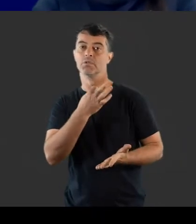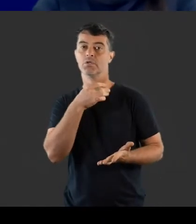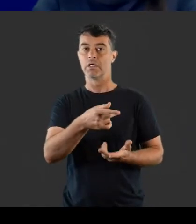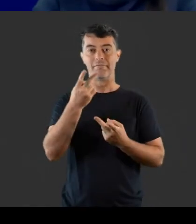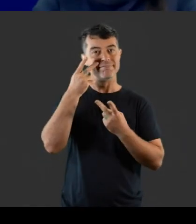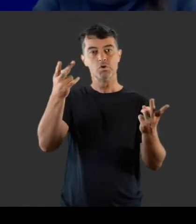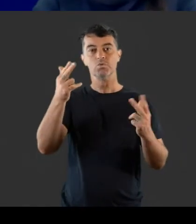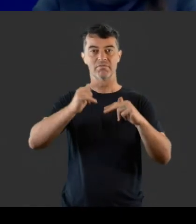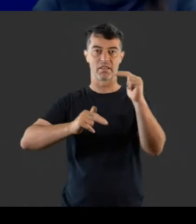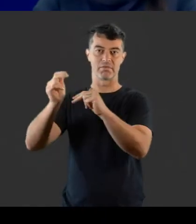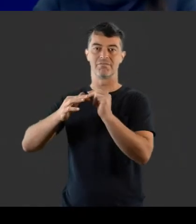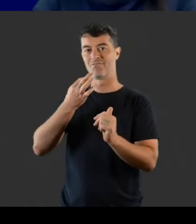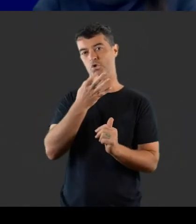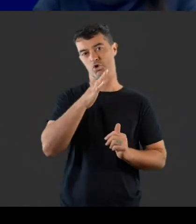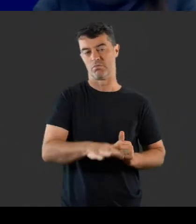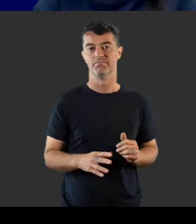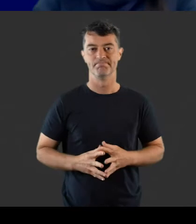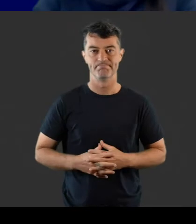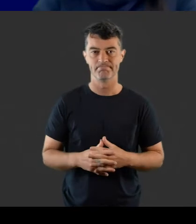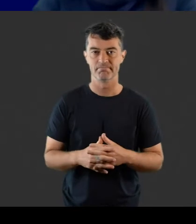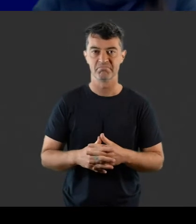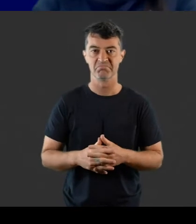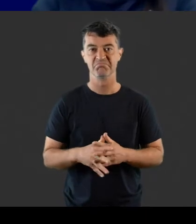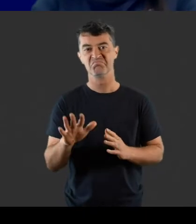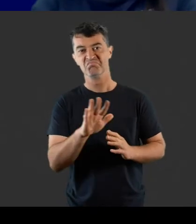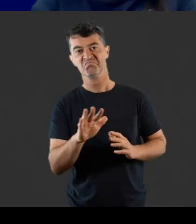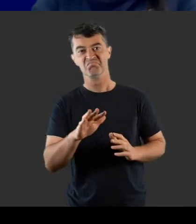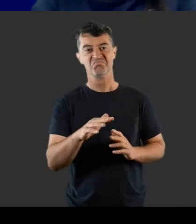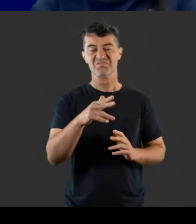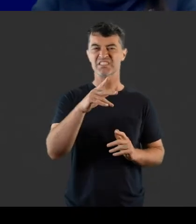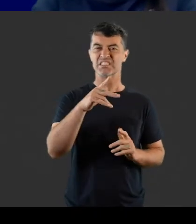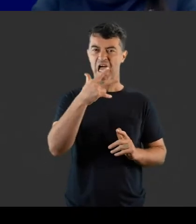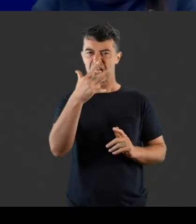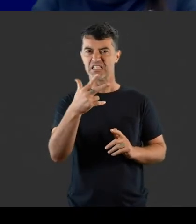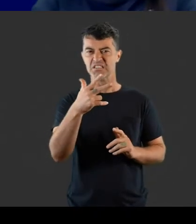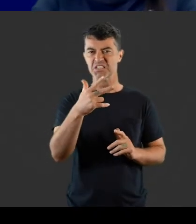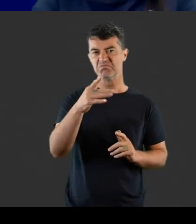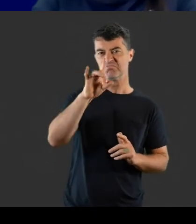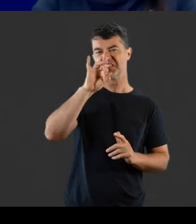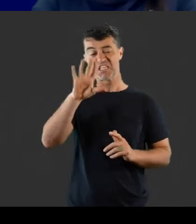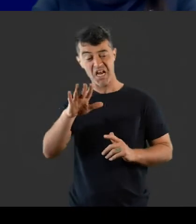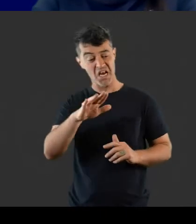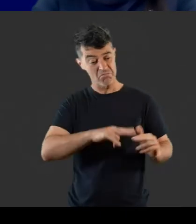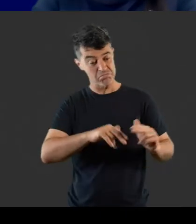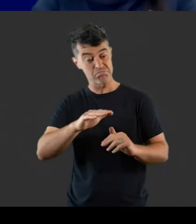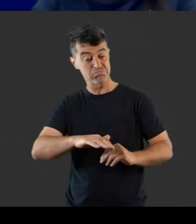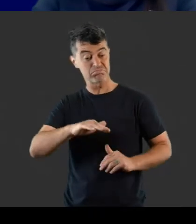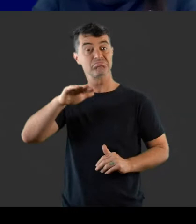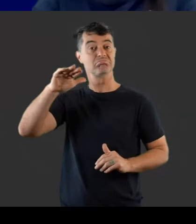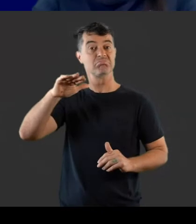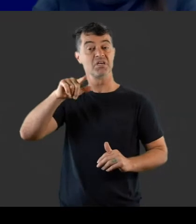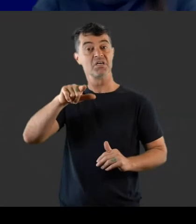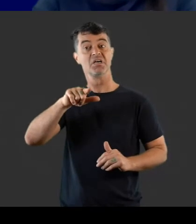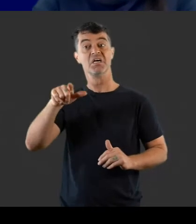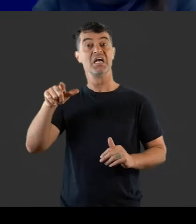a threat to the child's vision development. After 8 to 10 years of age, It is unlikely